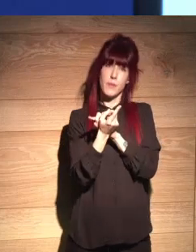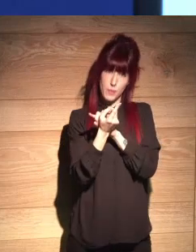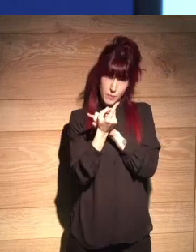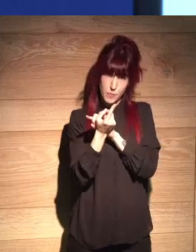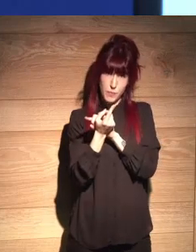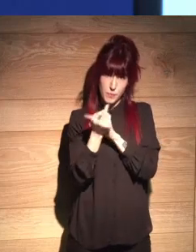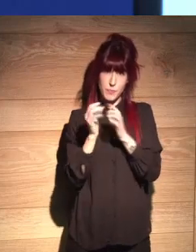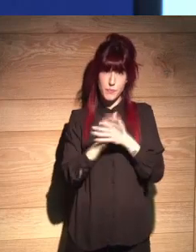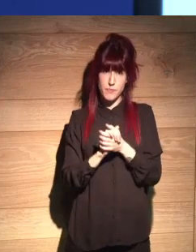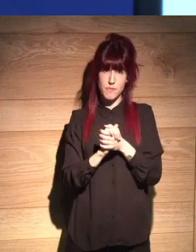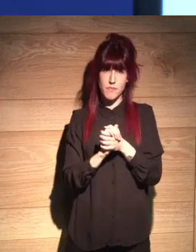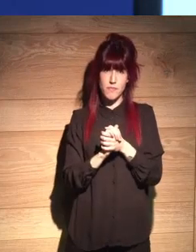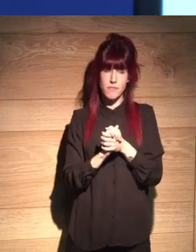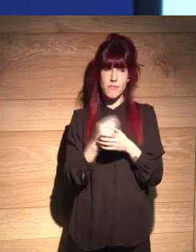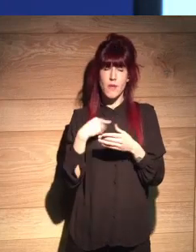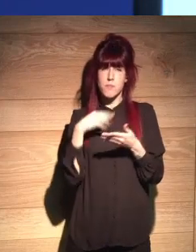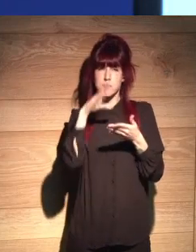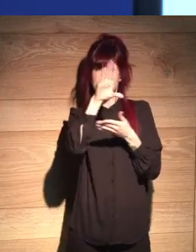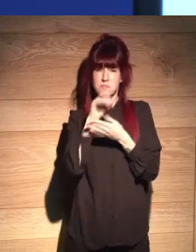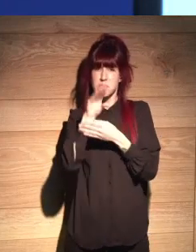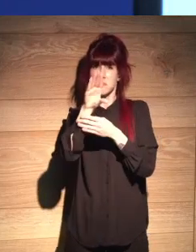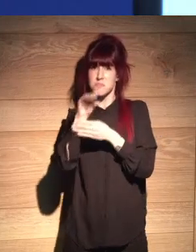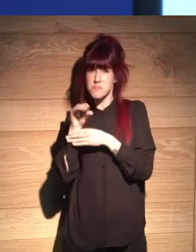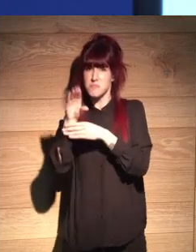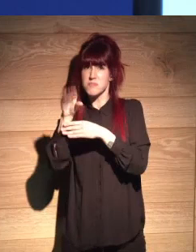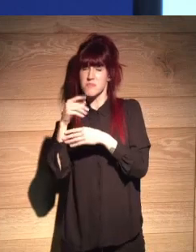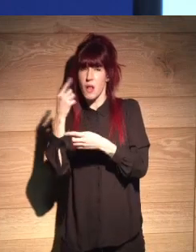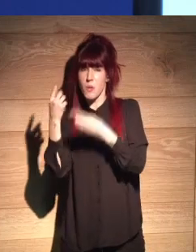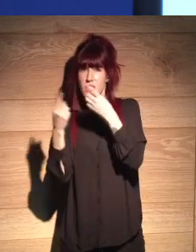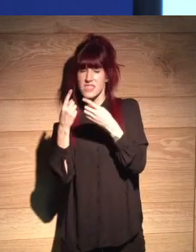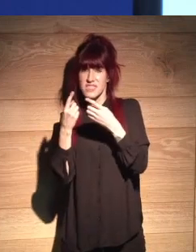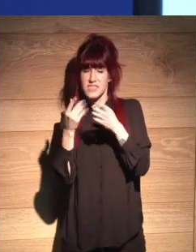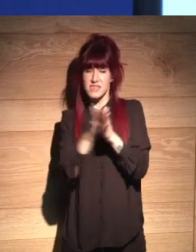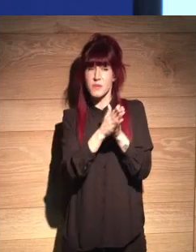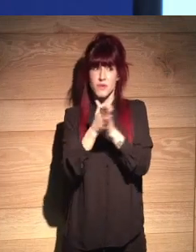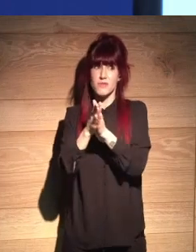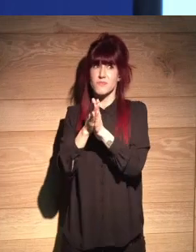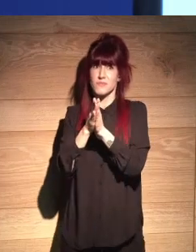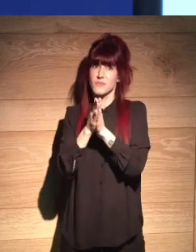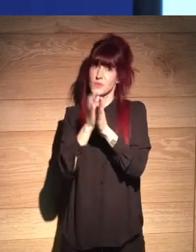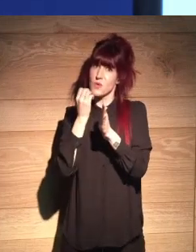I have collected some really nice recommended reading. I think you should read